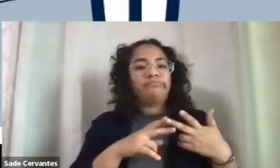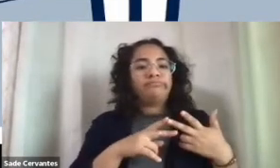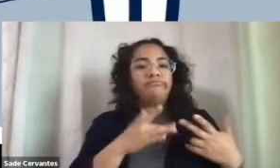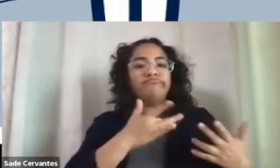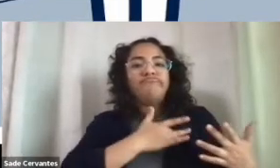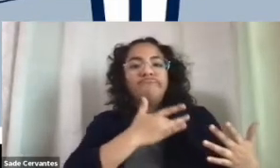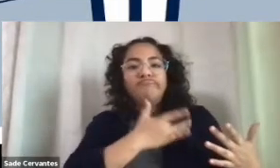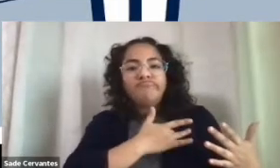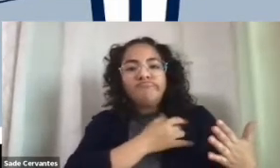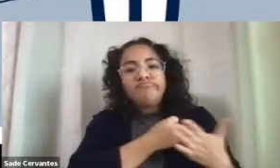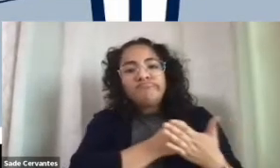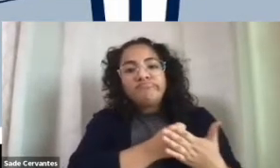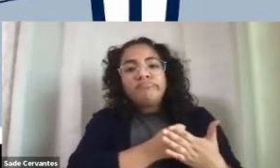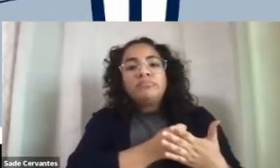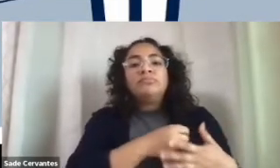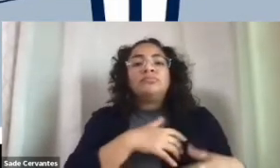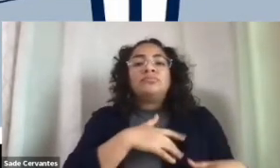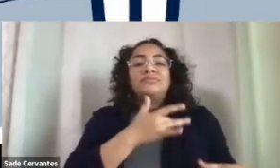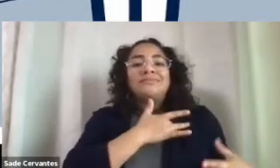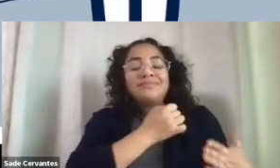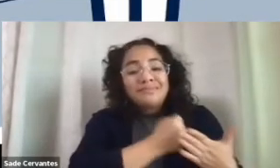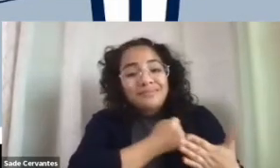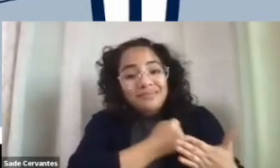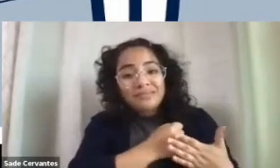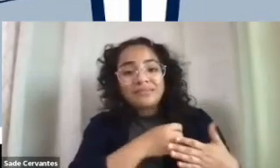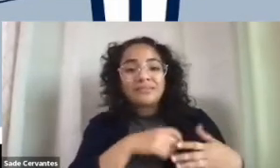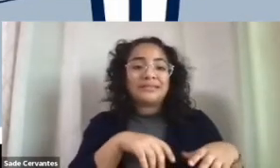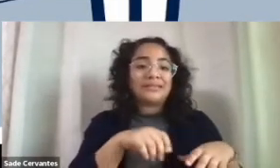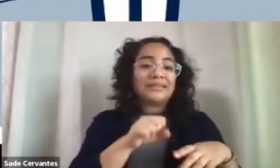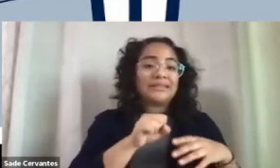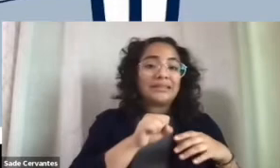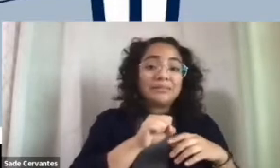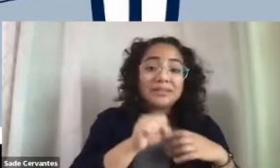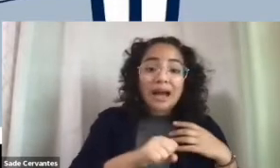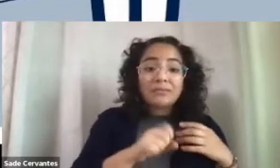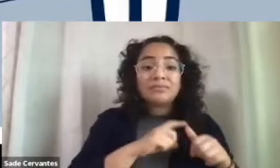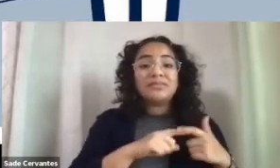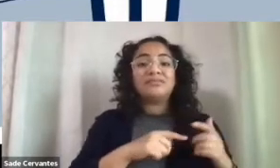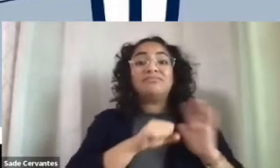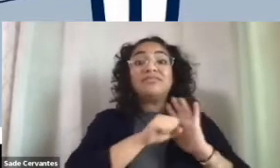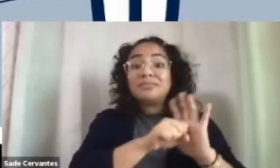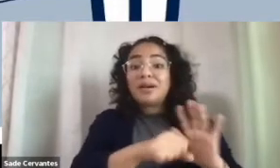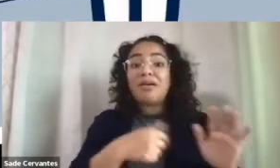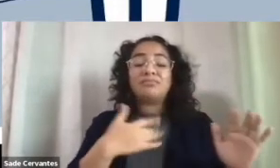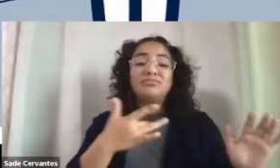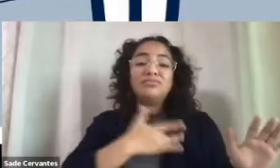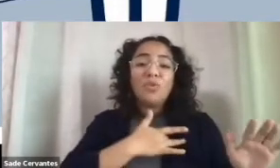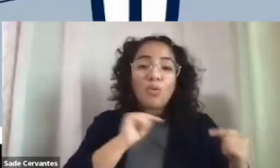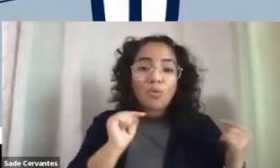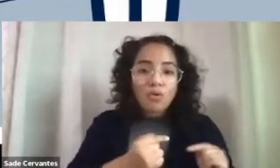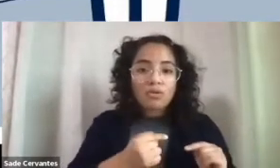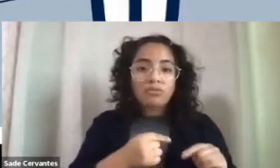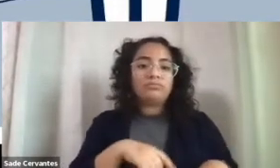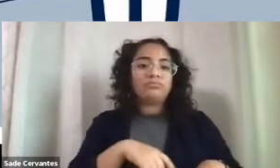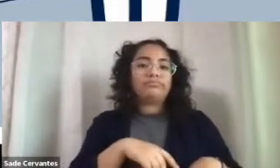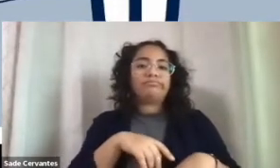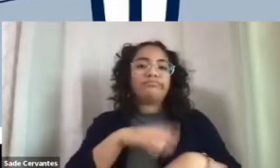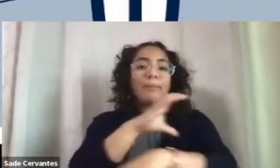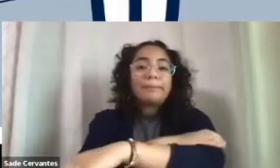cardiopulmonary symptoms like heart palpitations, chest pain, issues in blood pressure, like I mentioned,